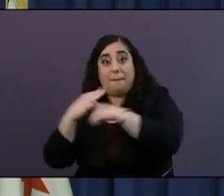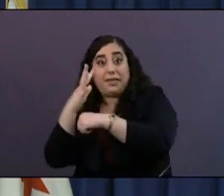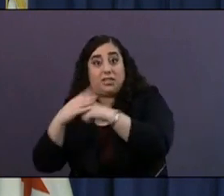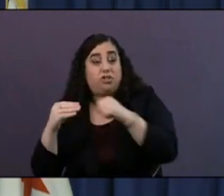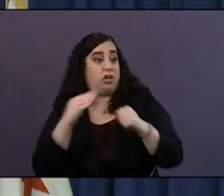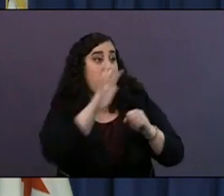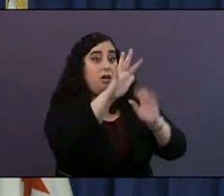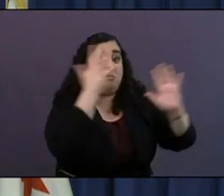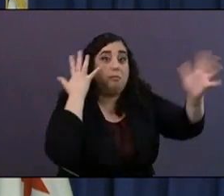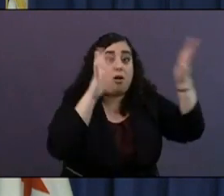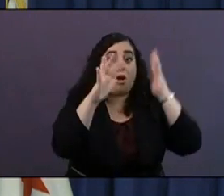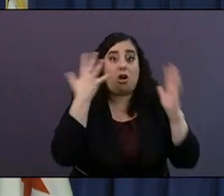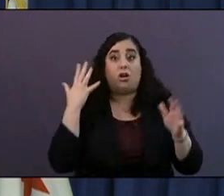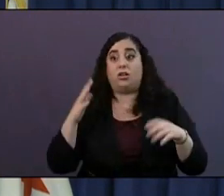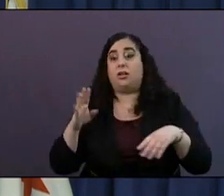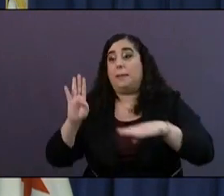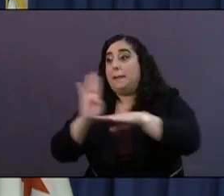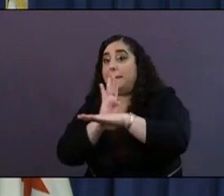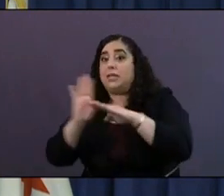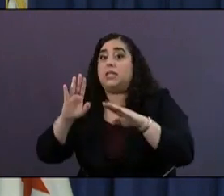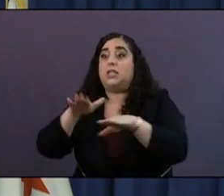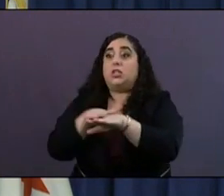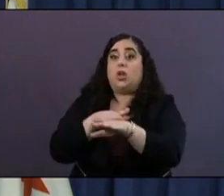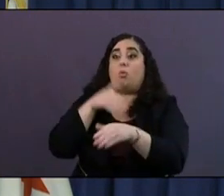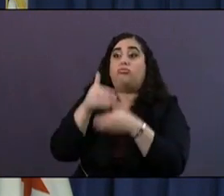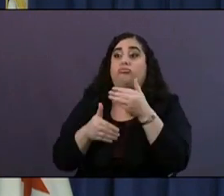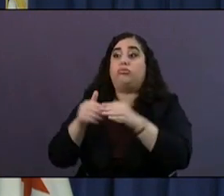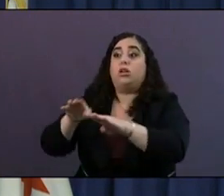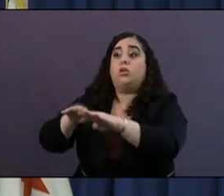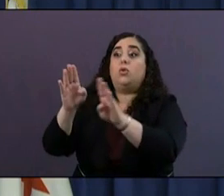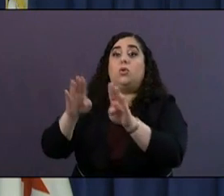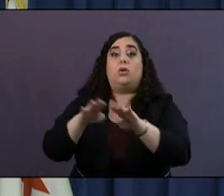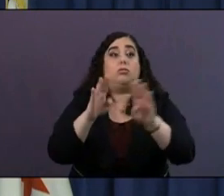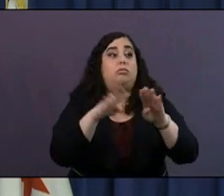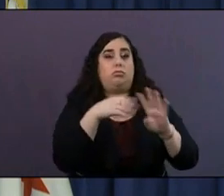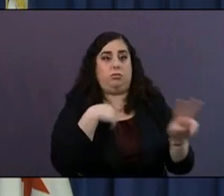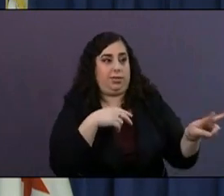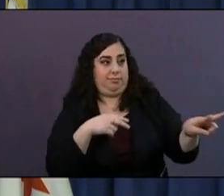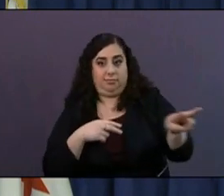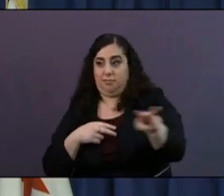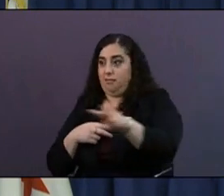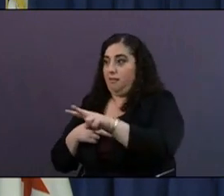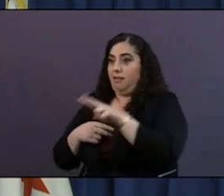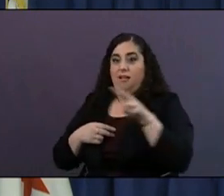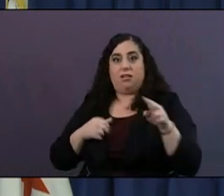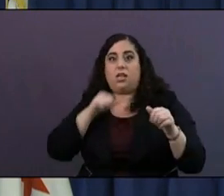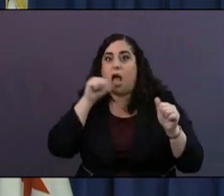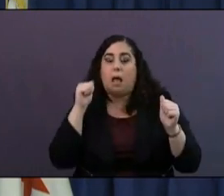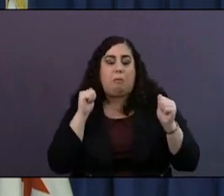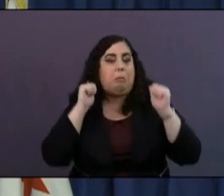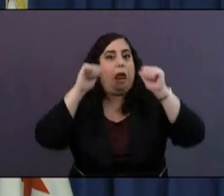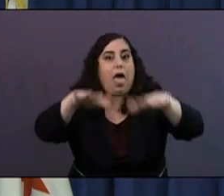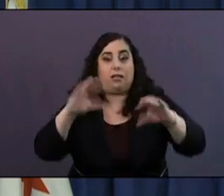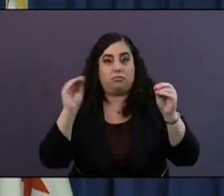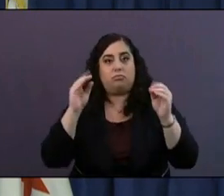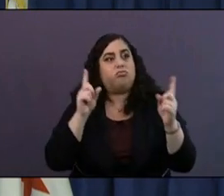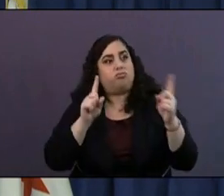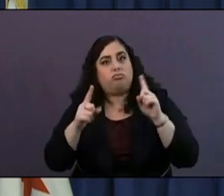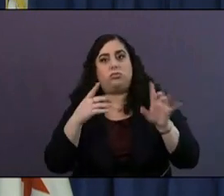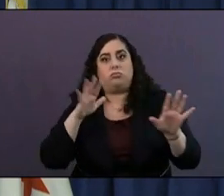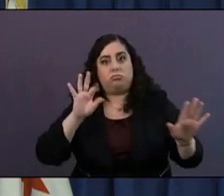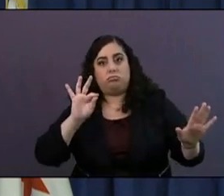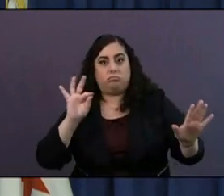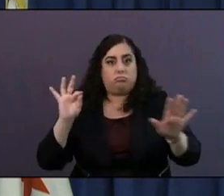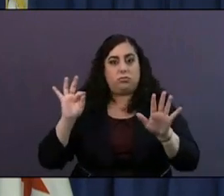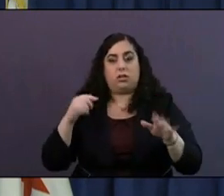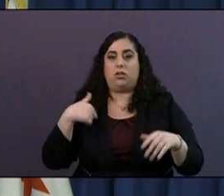businesses, to show how we can pilot other businesses now that have not been given the green light, but to show that we can do it